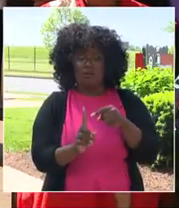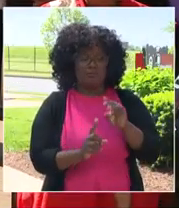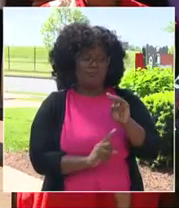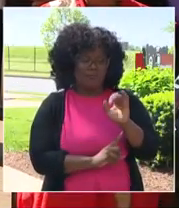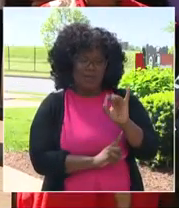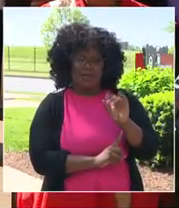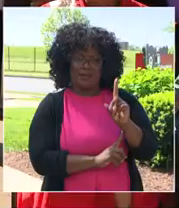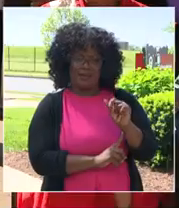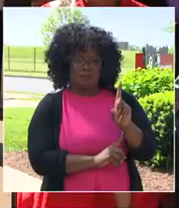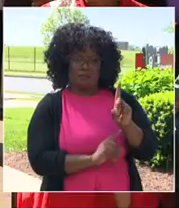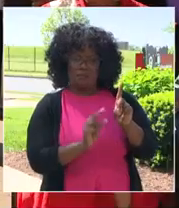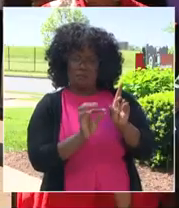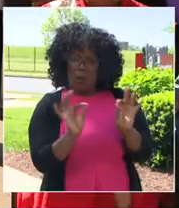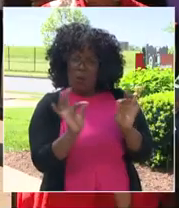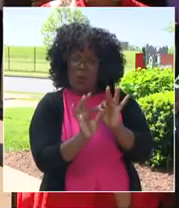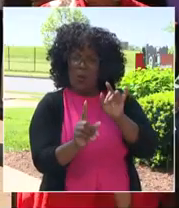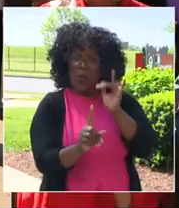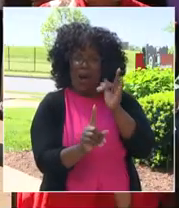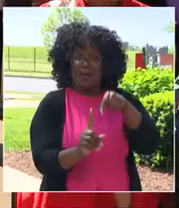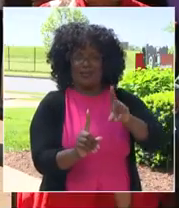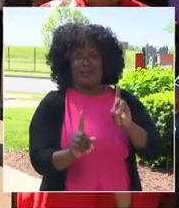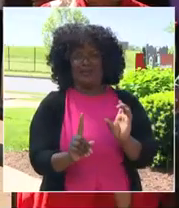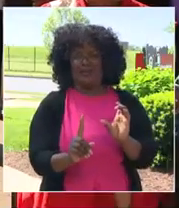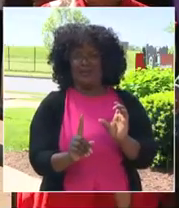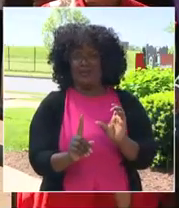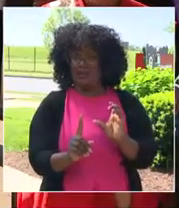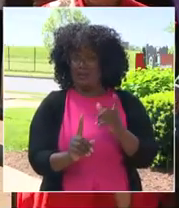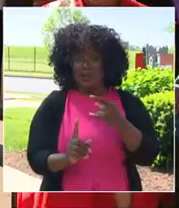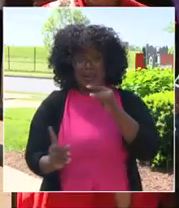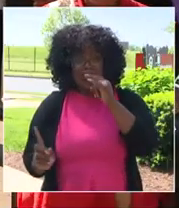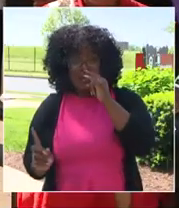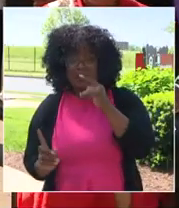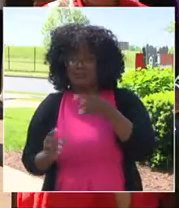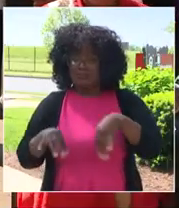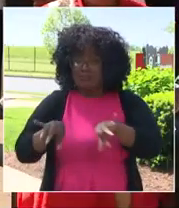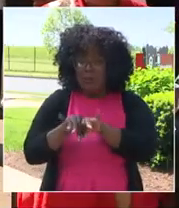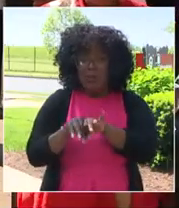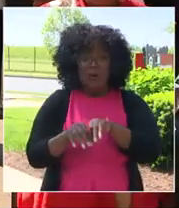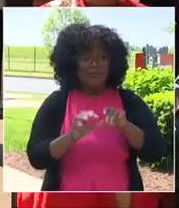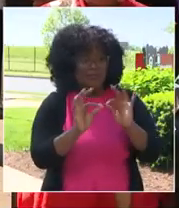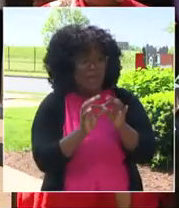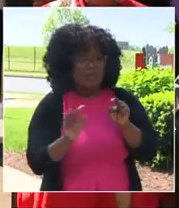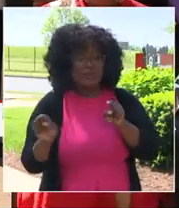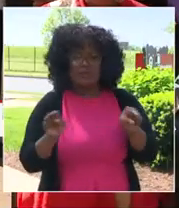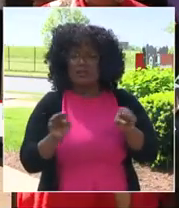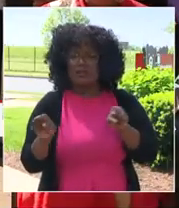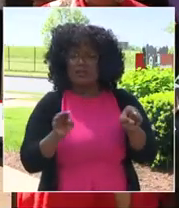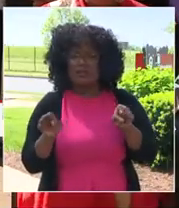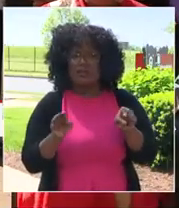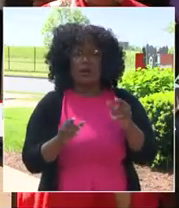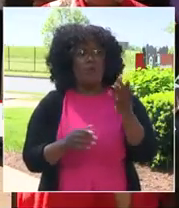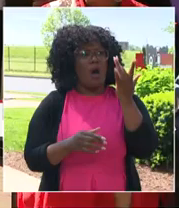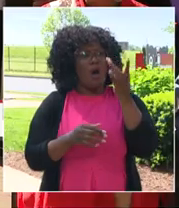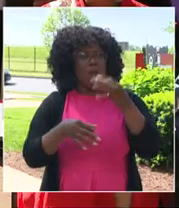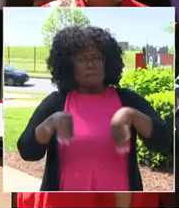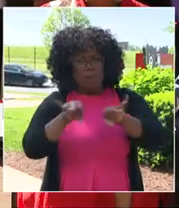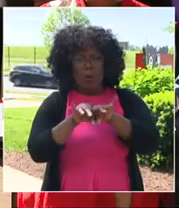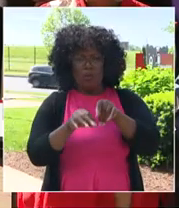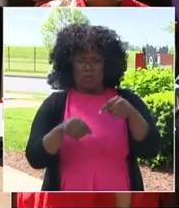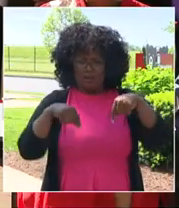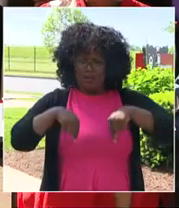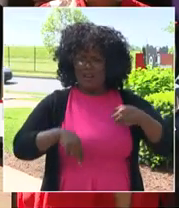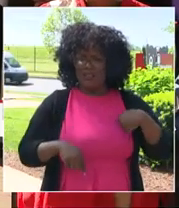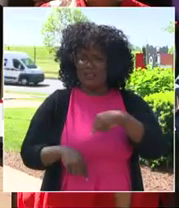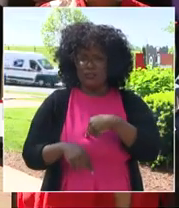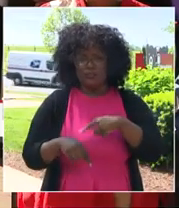city, to our kids, to our families, and to our entire